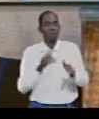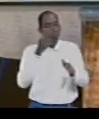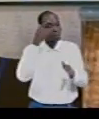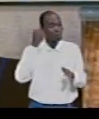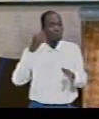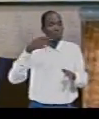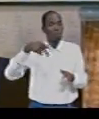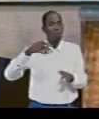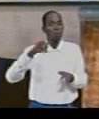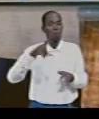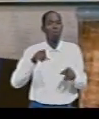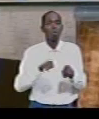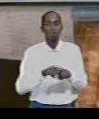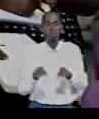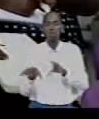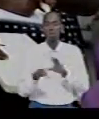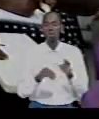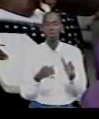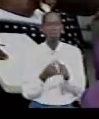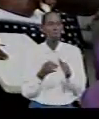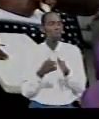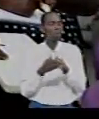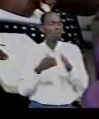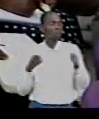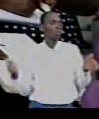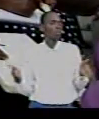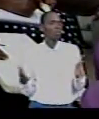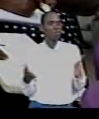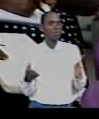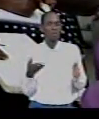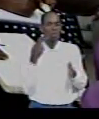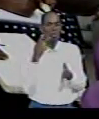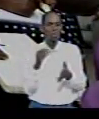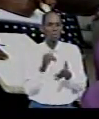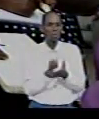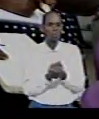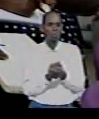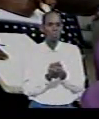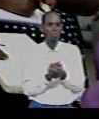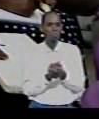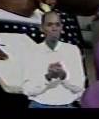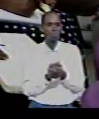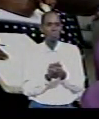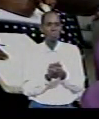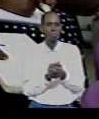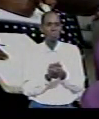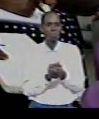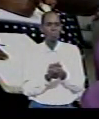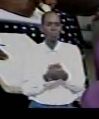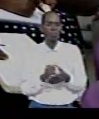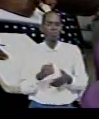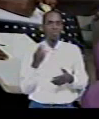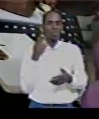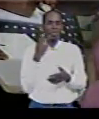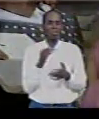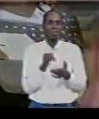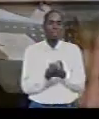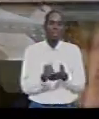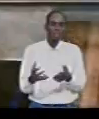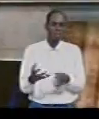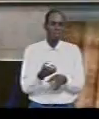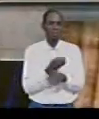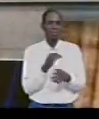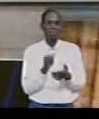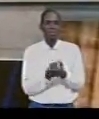it openly, they have the tendency of saying, we can dig out something too and throw that into the